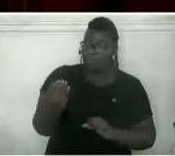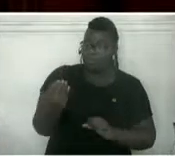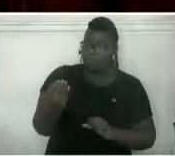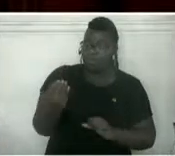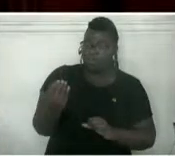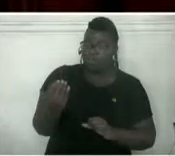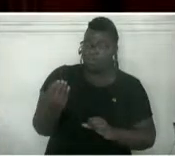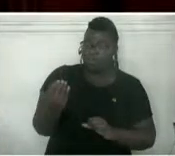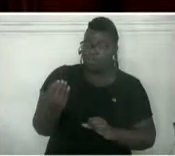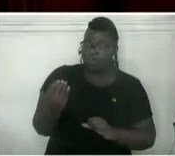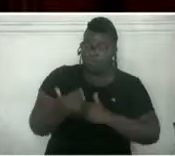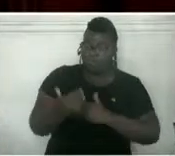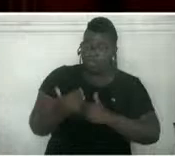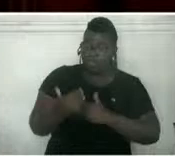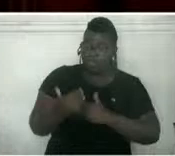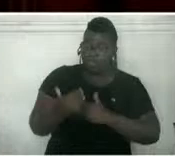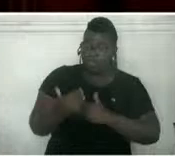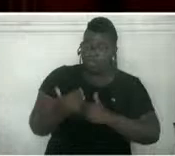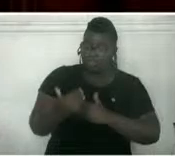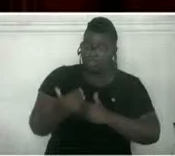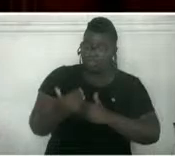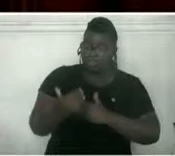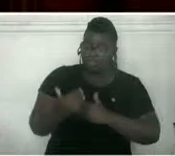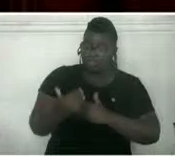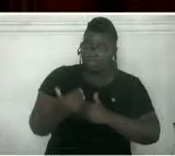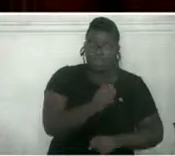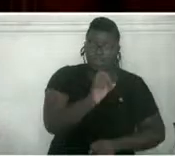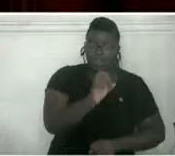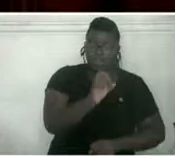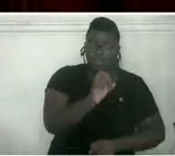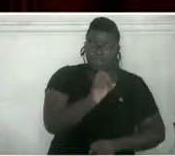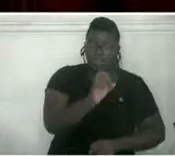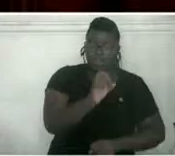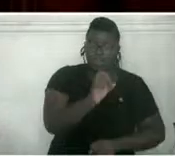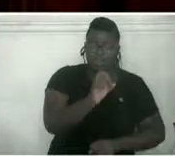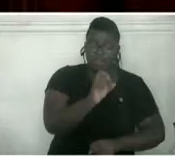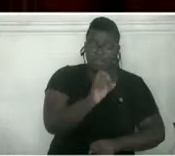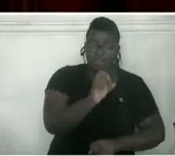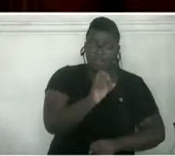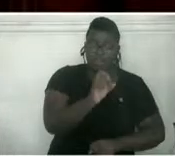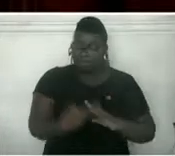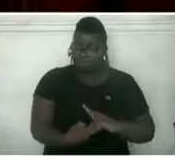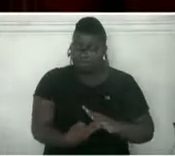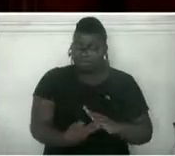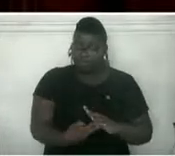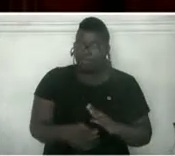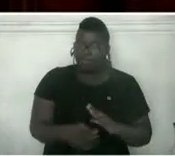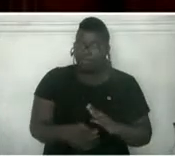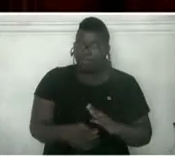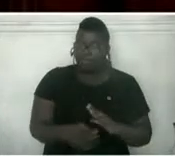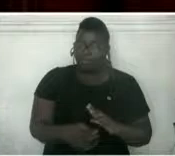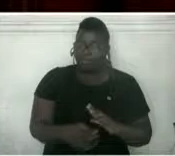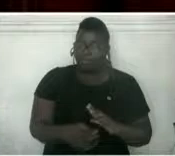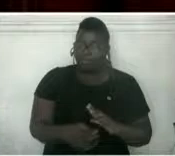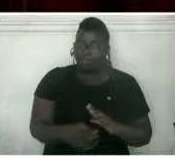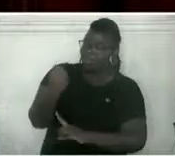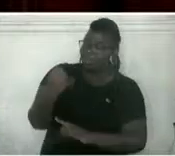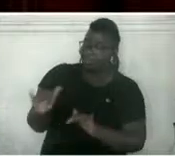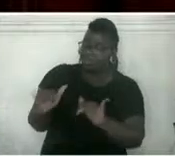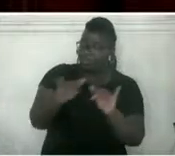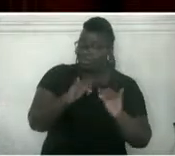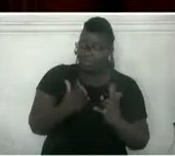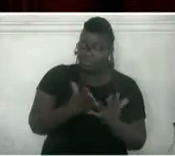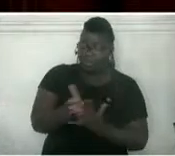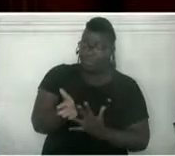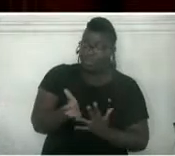and improve grade R educational outcome. KwaZulu-Natal has achieved universal